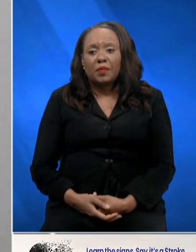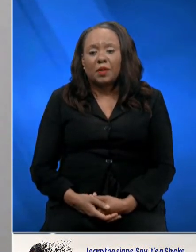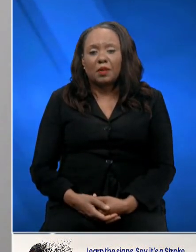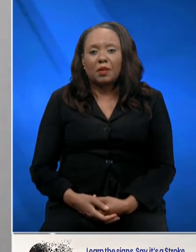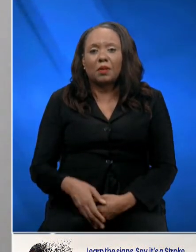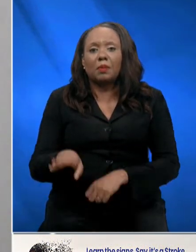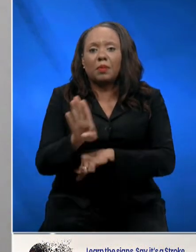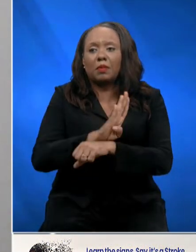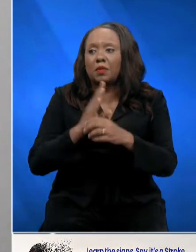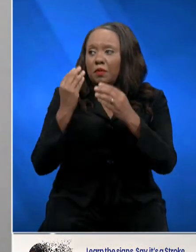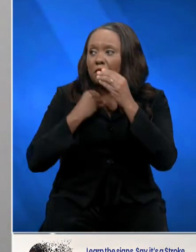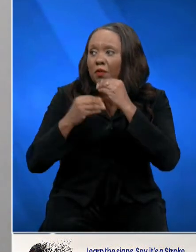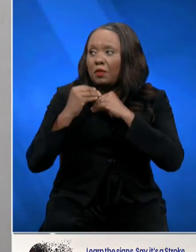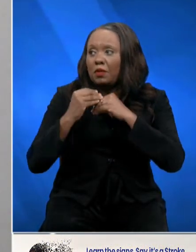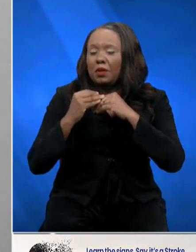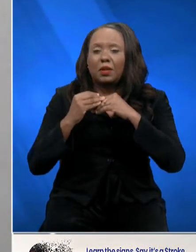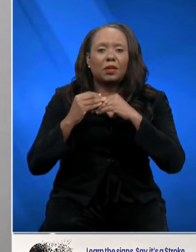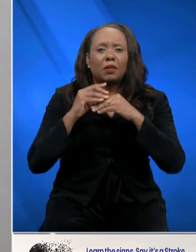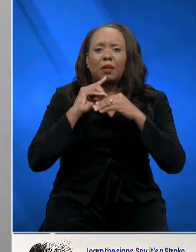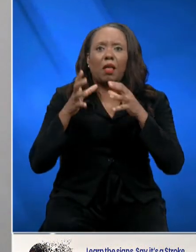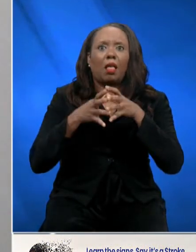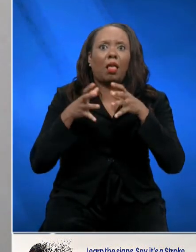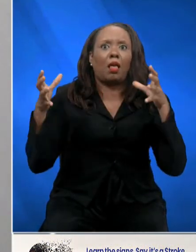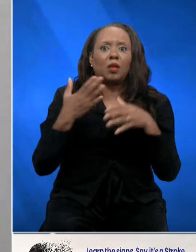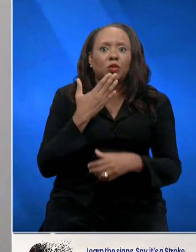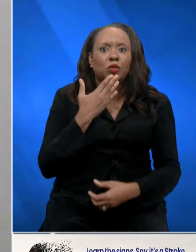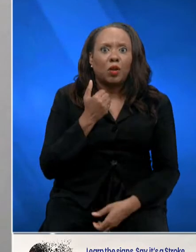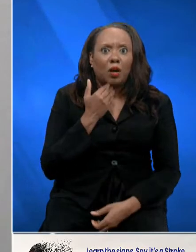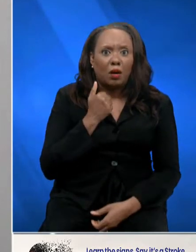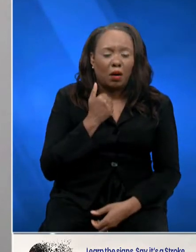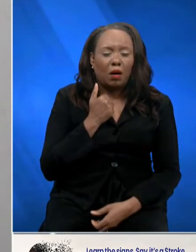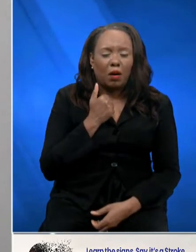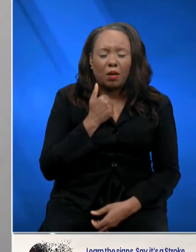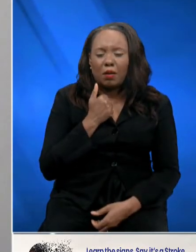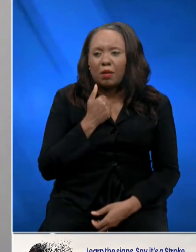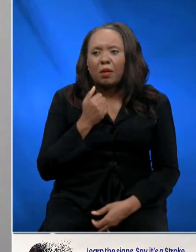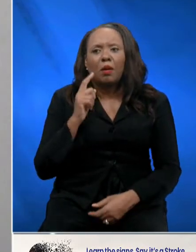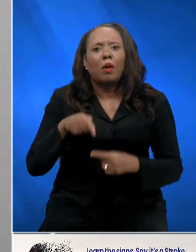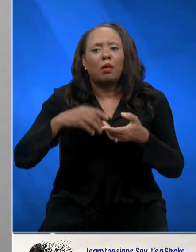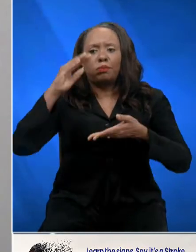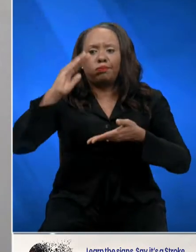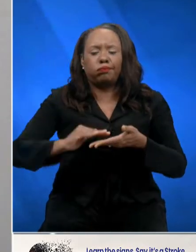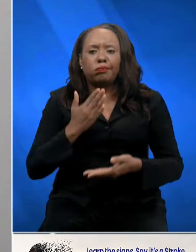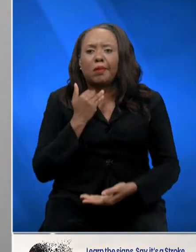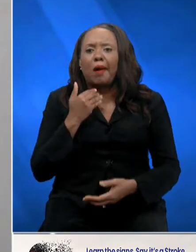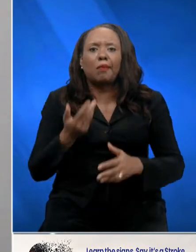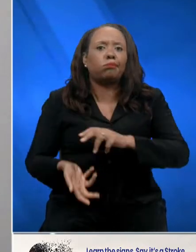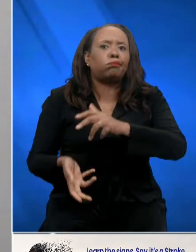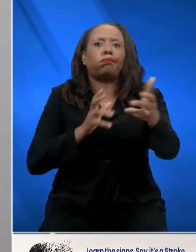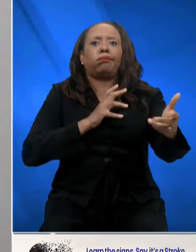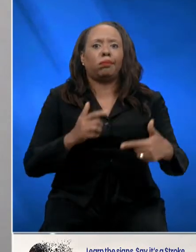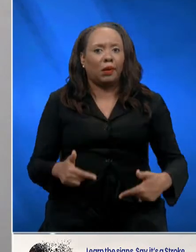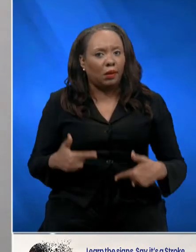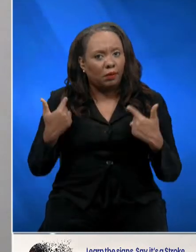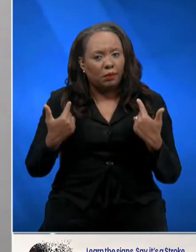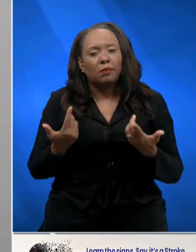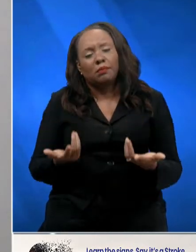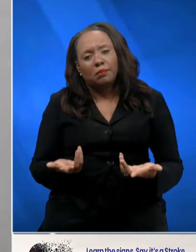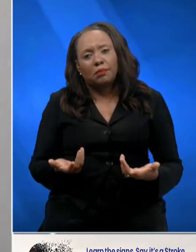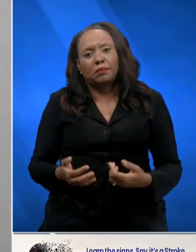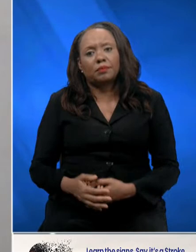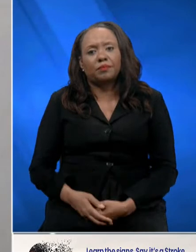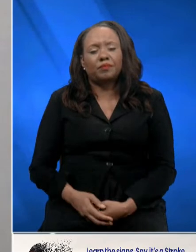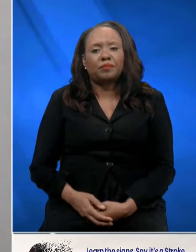Barbados is high in sugar. So to tell somebody you have to cut back, it actually disrupts their entire life. So we actually get quite a few